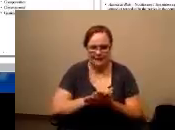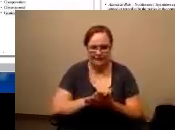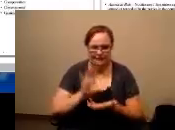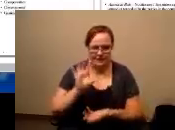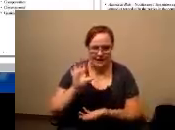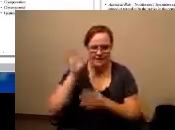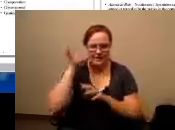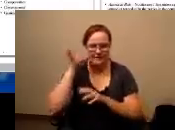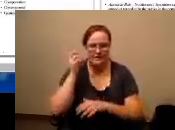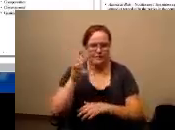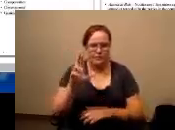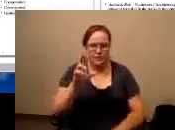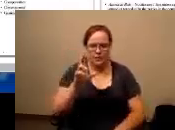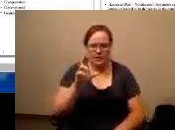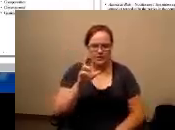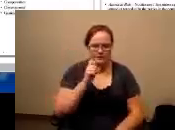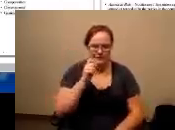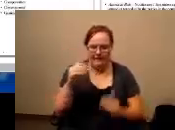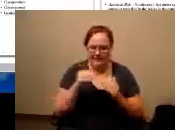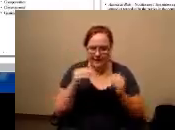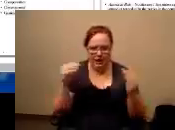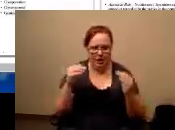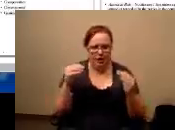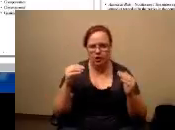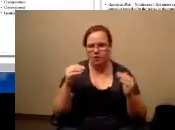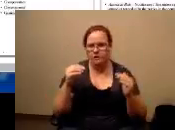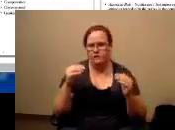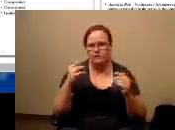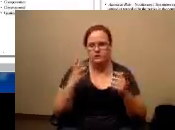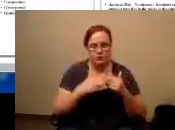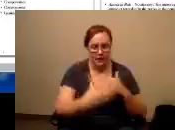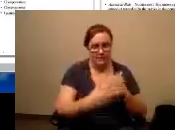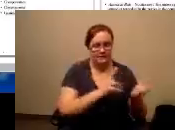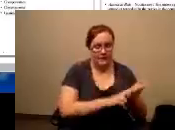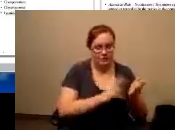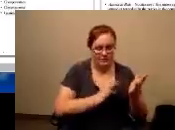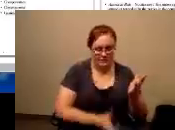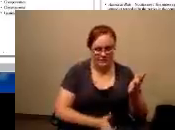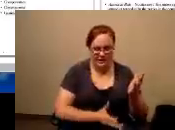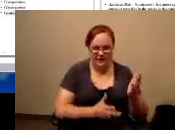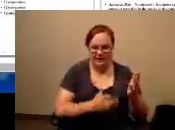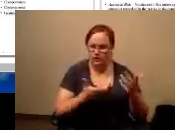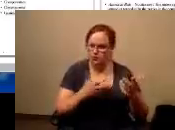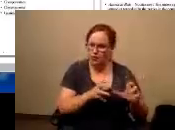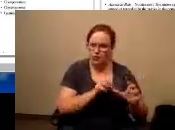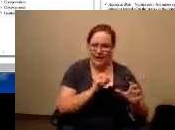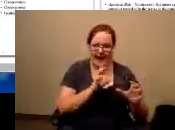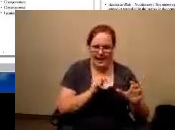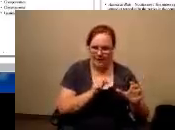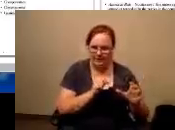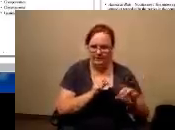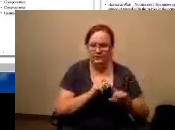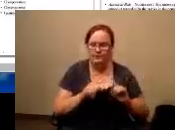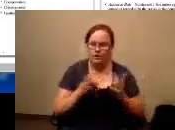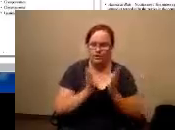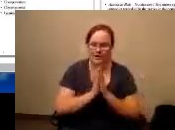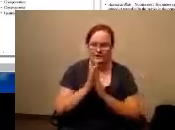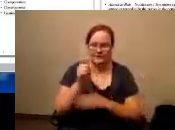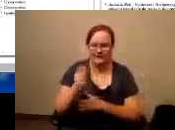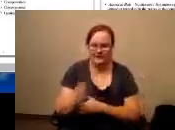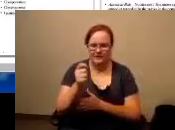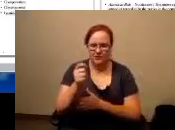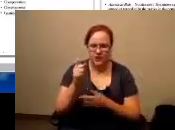up, or as a matter of fairness needs to be tweaked. The rest of the contract's okay. You're not trying to get out of it, but you're asking the judge